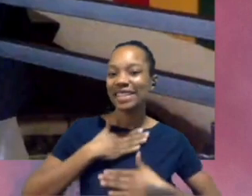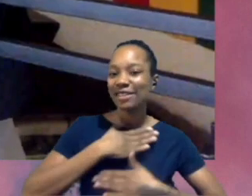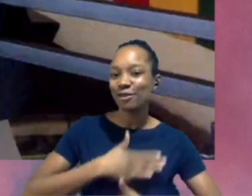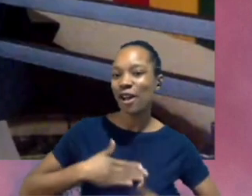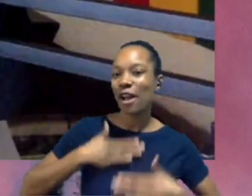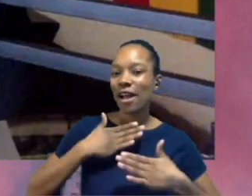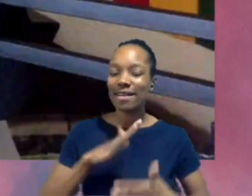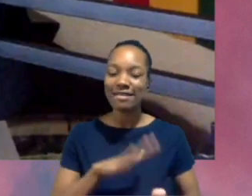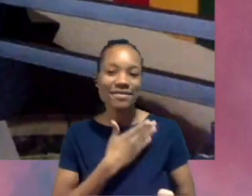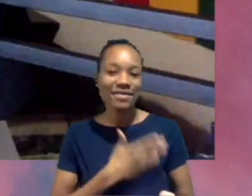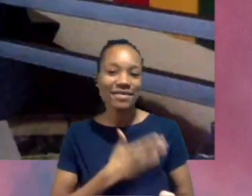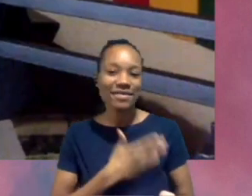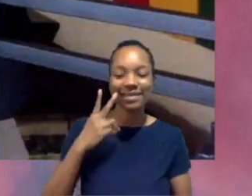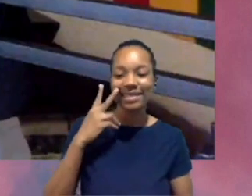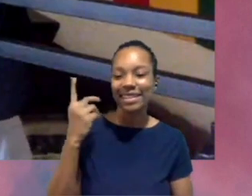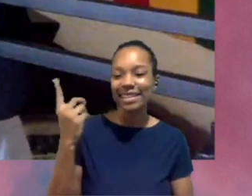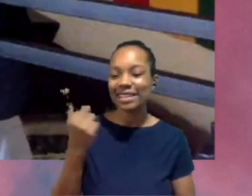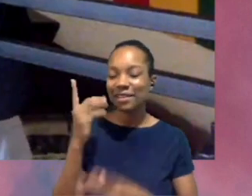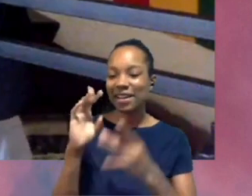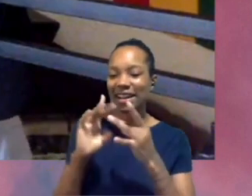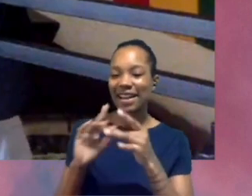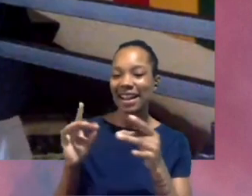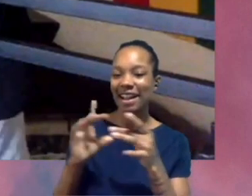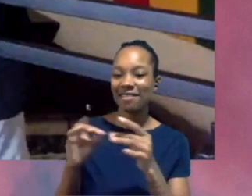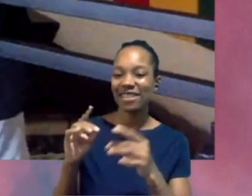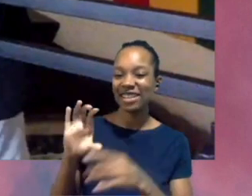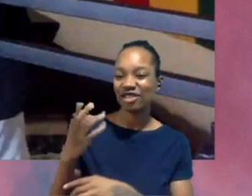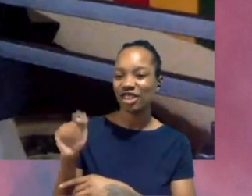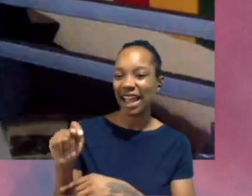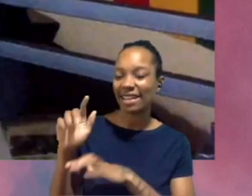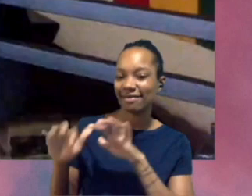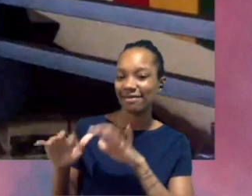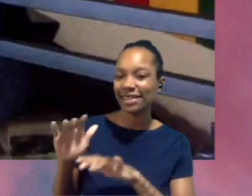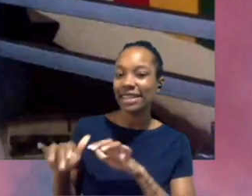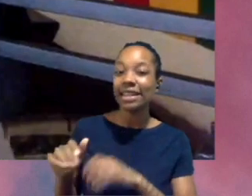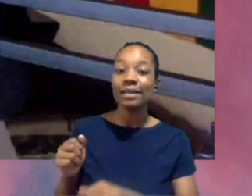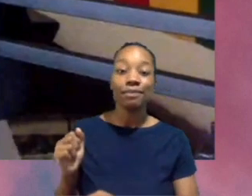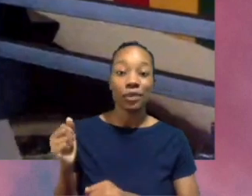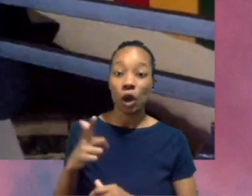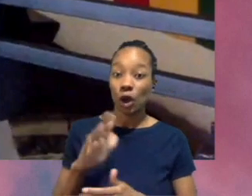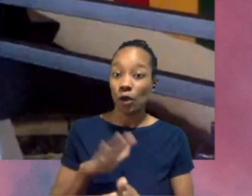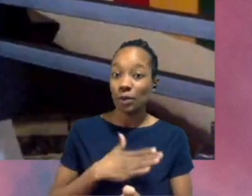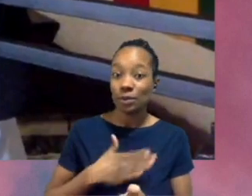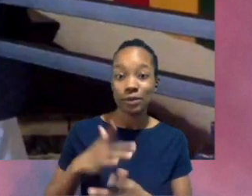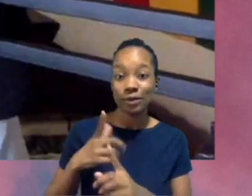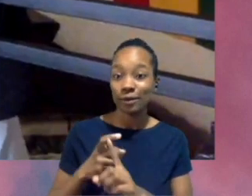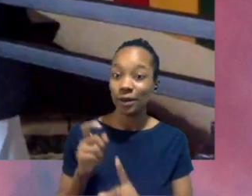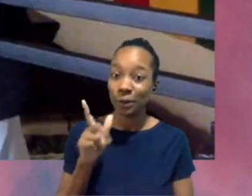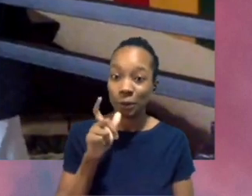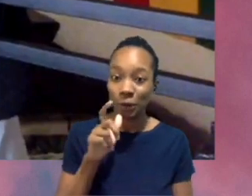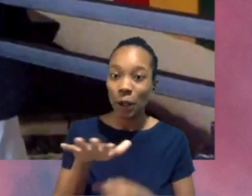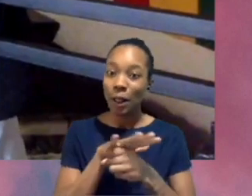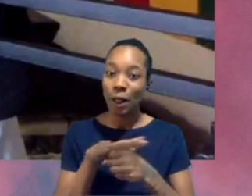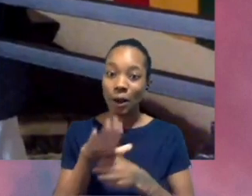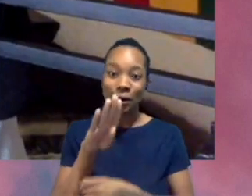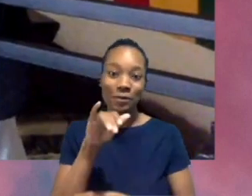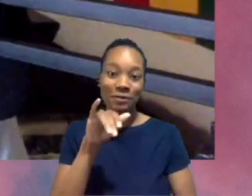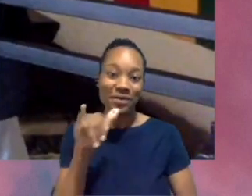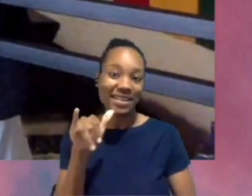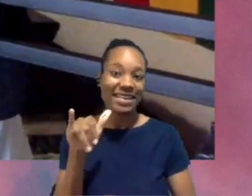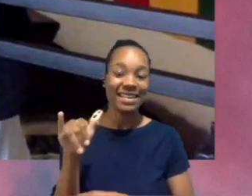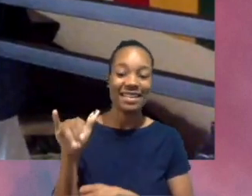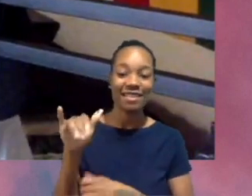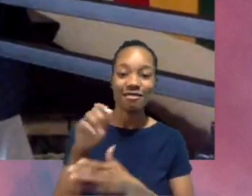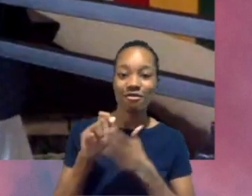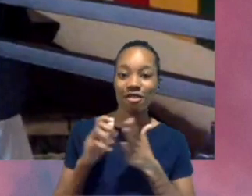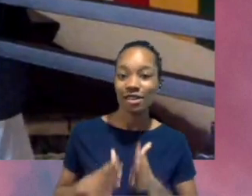saw somebody mentioned it in the chat earlier, but all the music you're hearing is by local Bay Area artists. So shouts out to the one and only